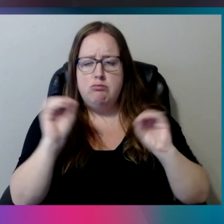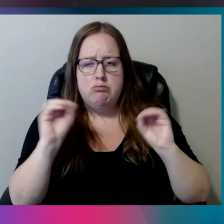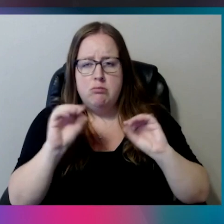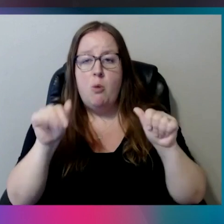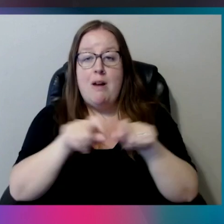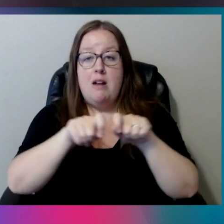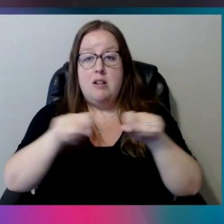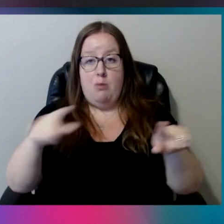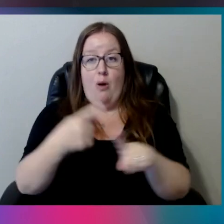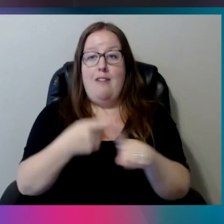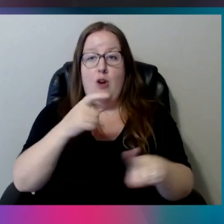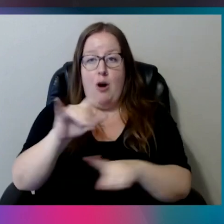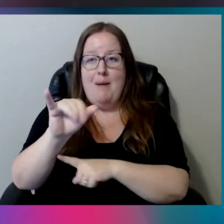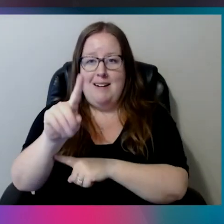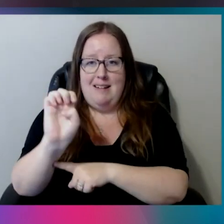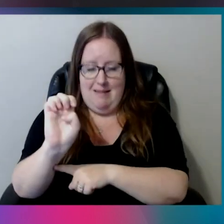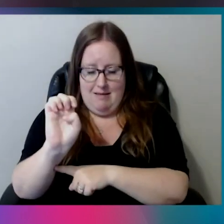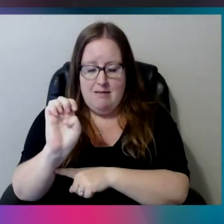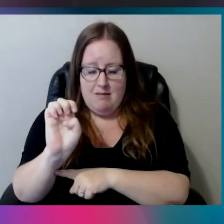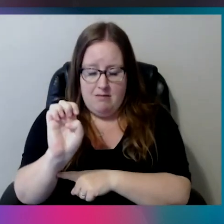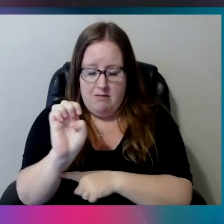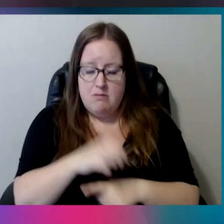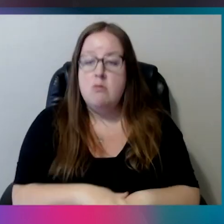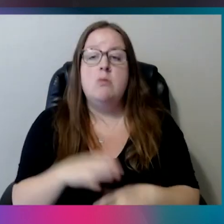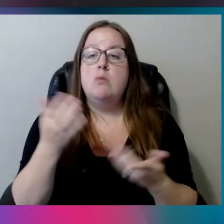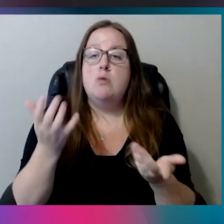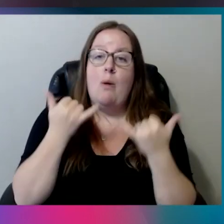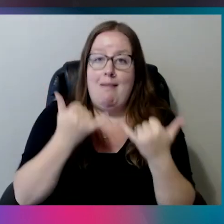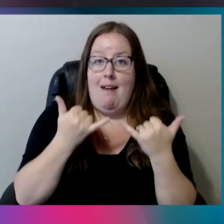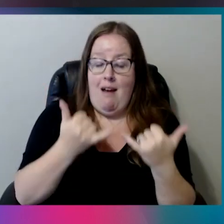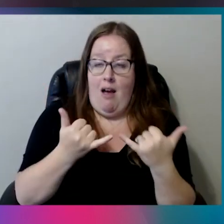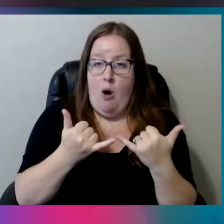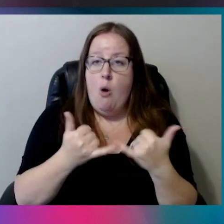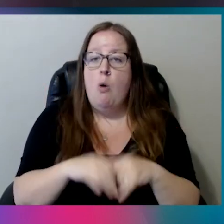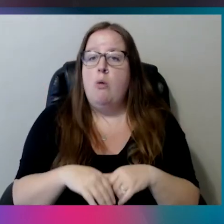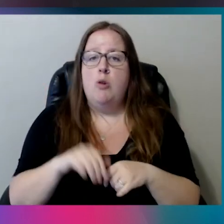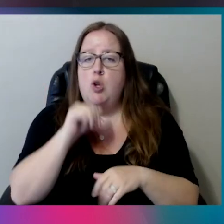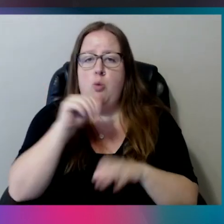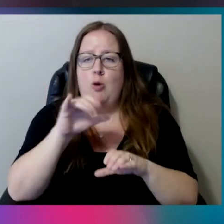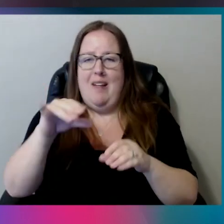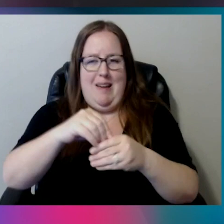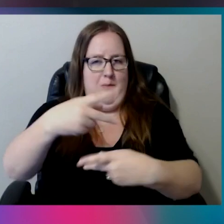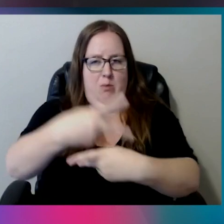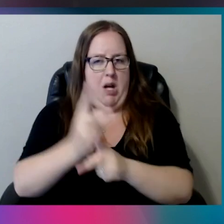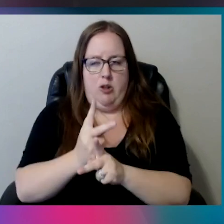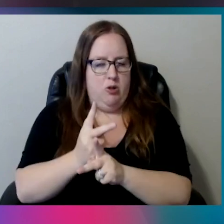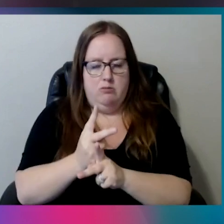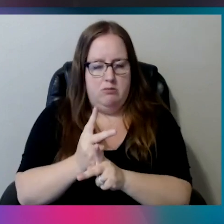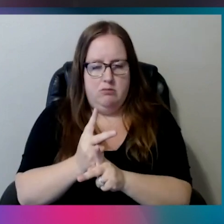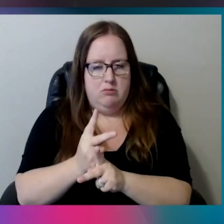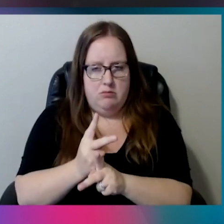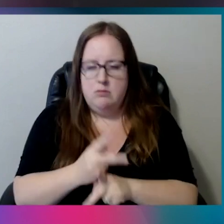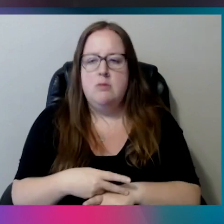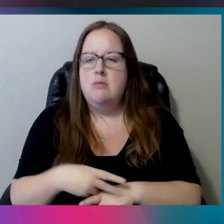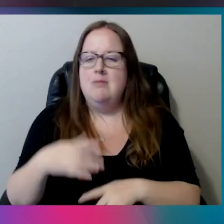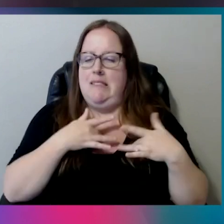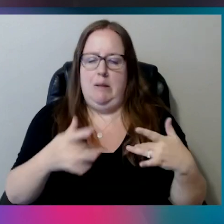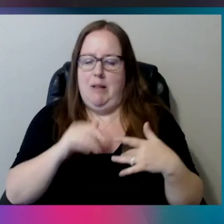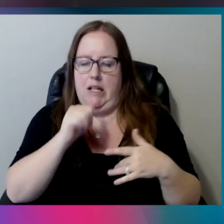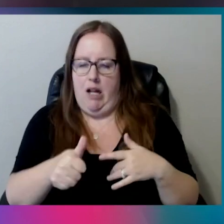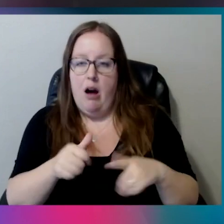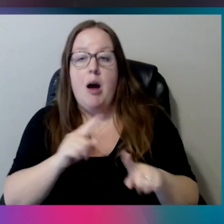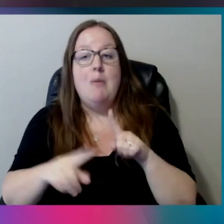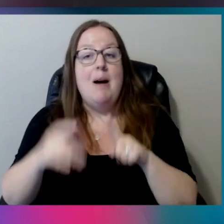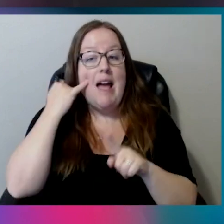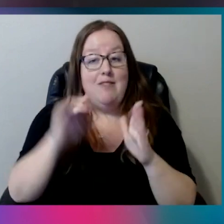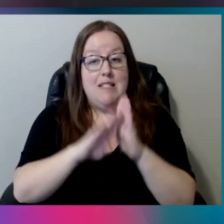the IDE. Okay. So now, this isn't something you're going to do in production, right? No, you're not going to use your IDE to deploy production. But if you're a developer and